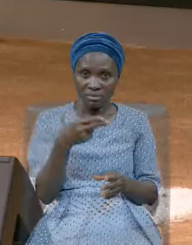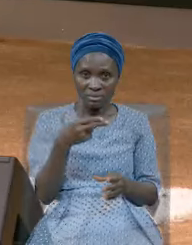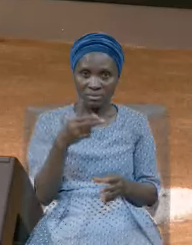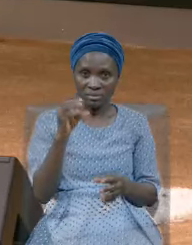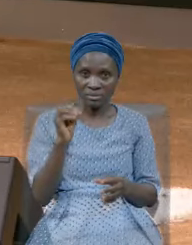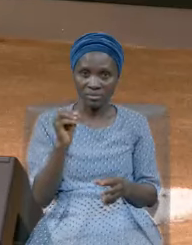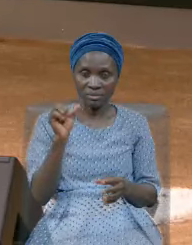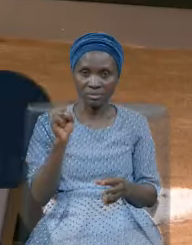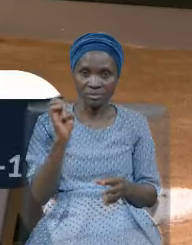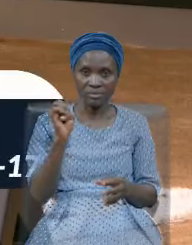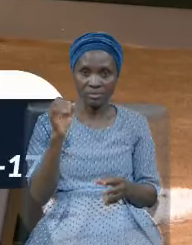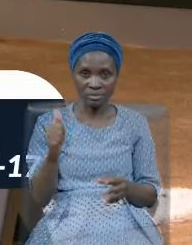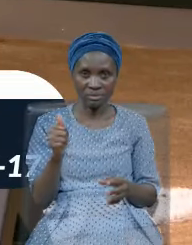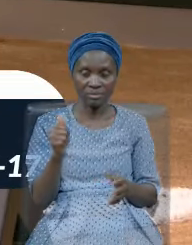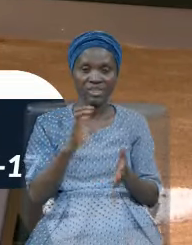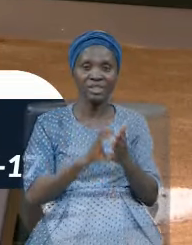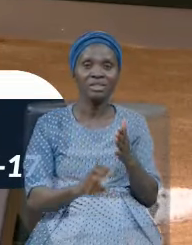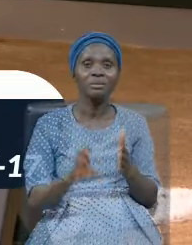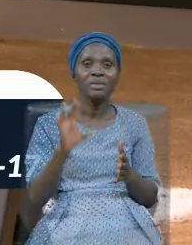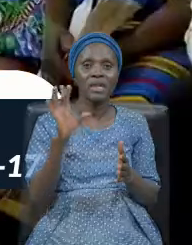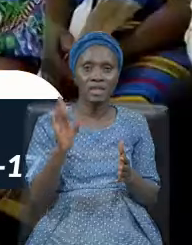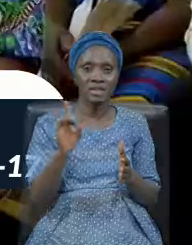8, I'm reading from verse 3.